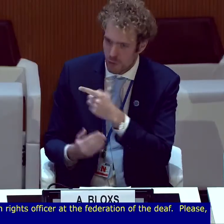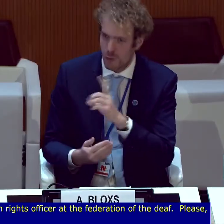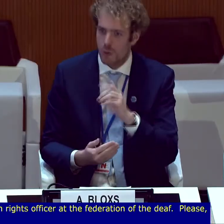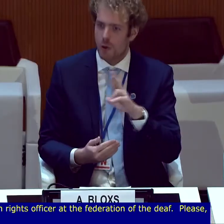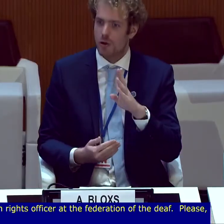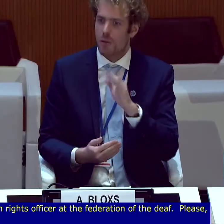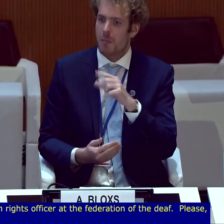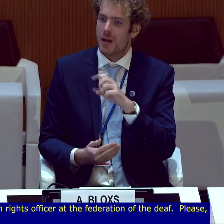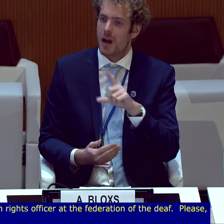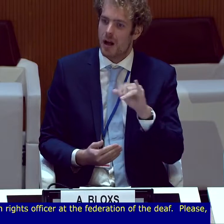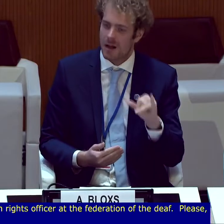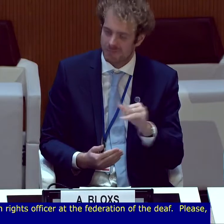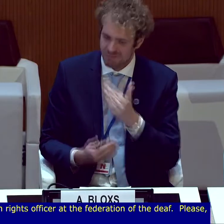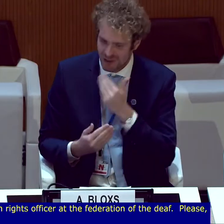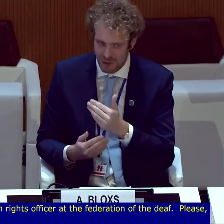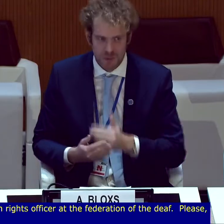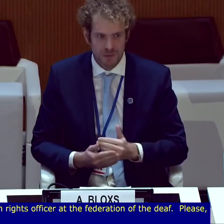Thank you kindly, Chair.